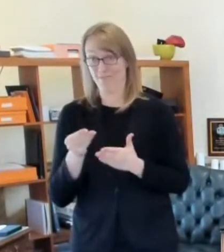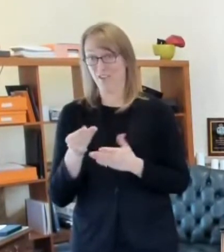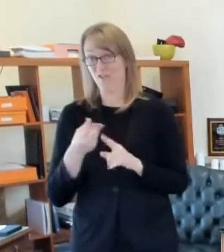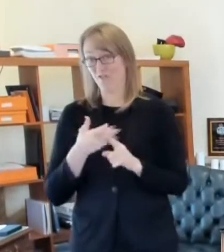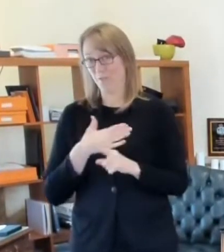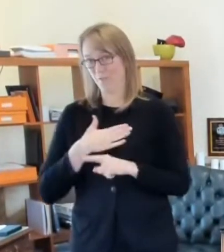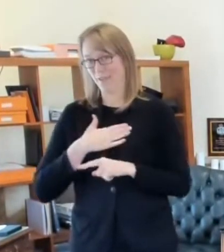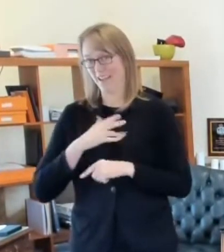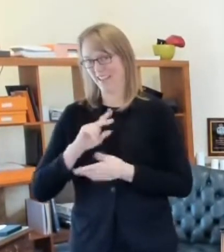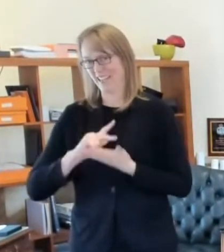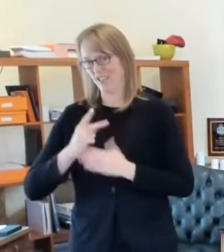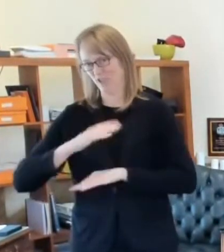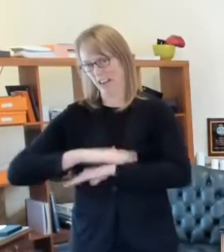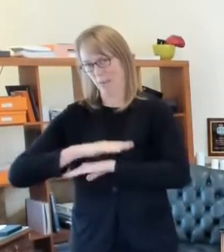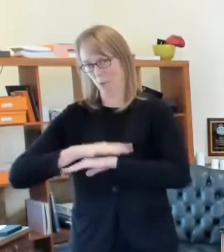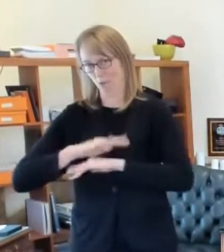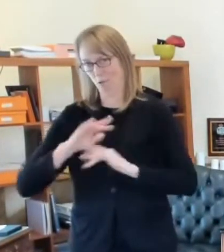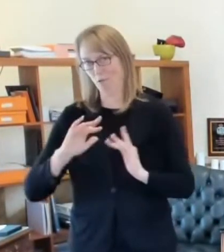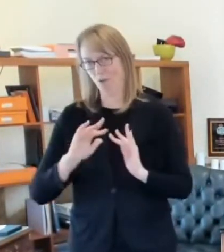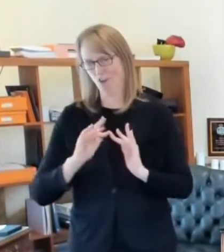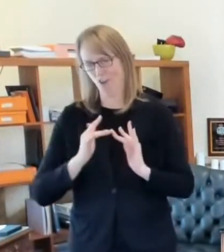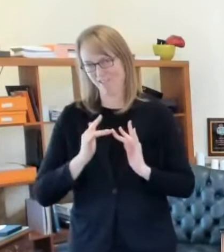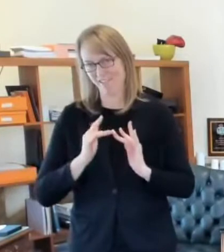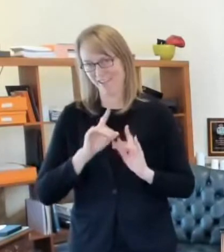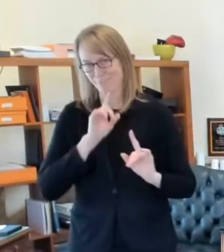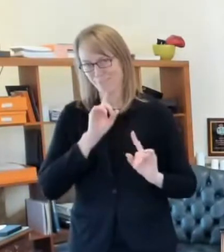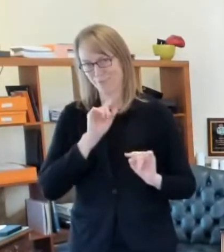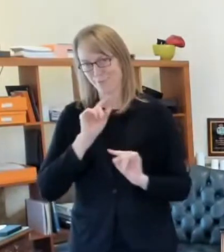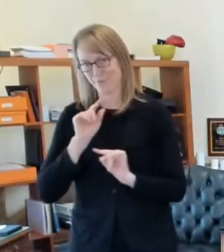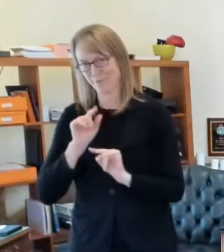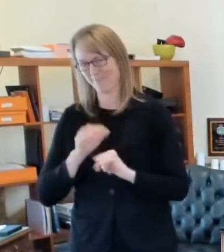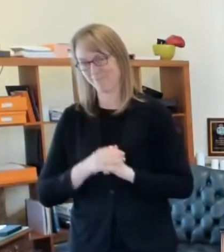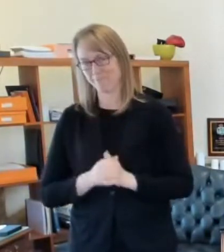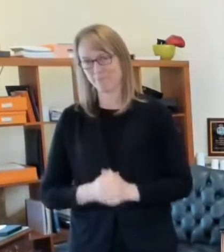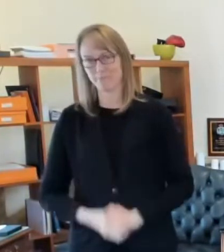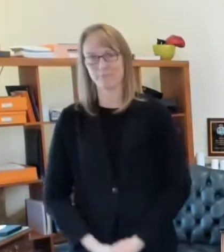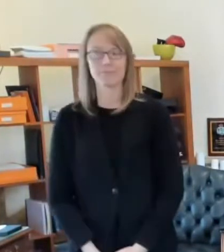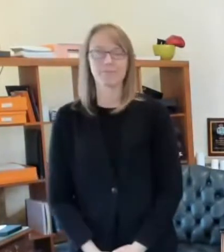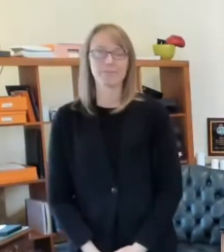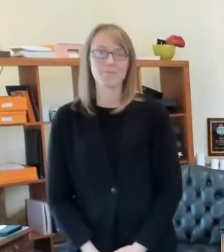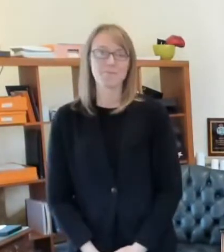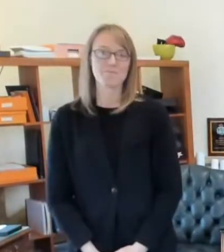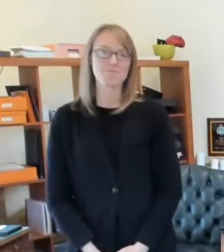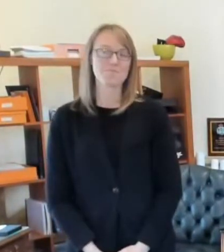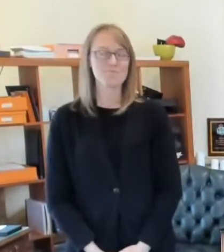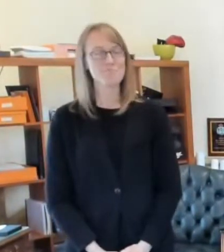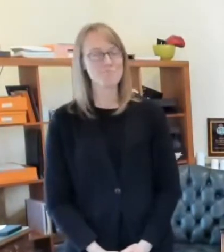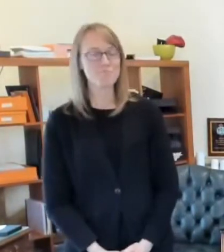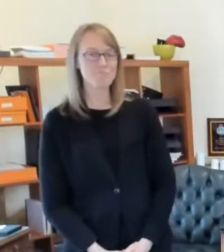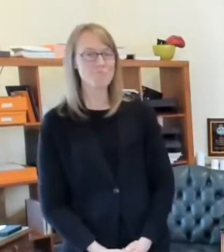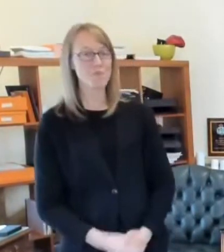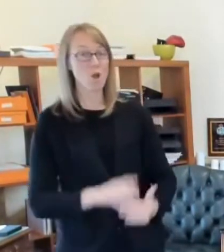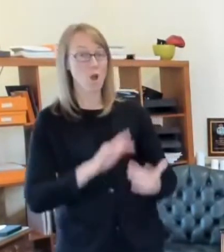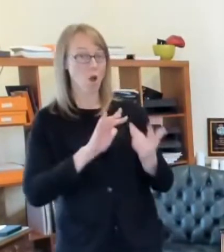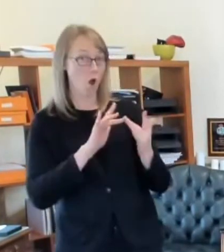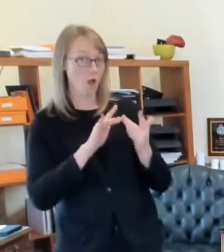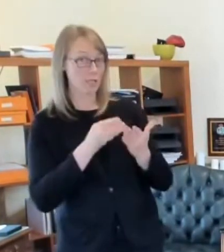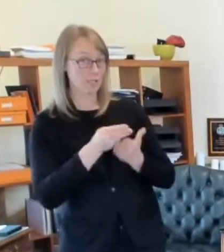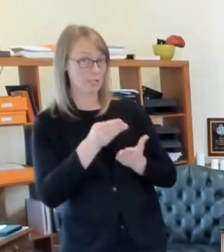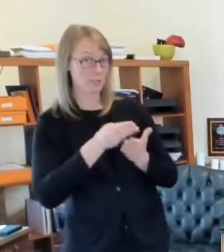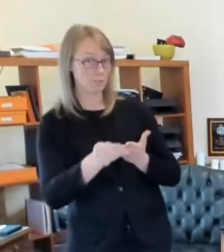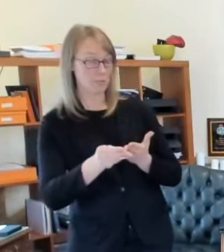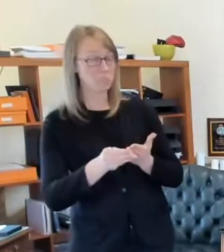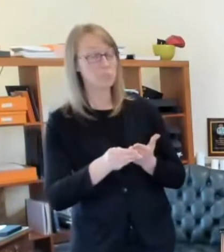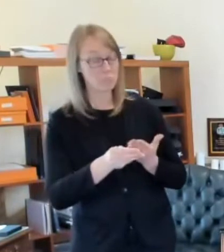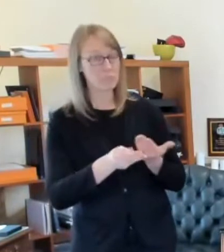table online, and you know, it's convenient on one hand, and I